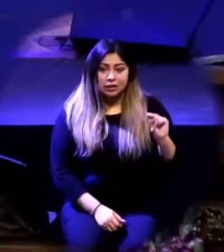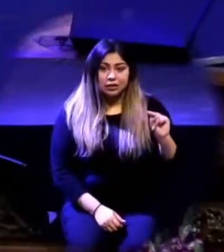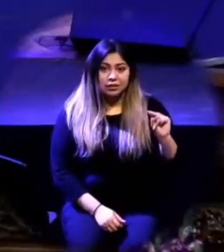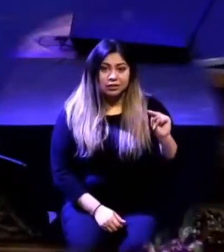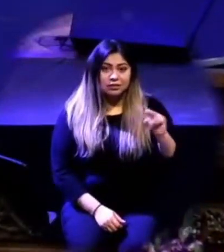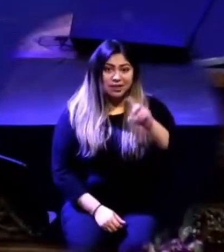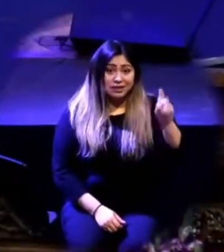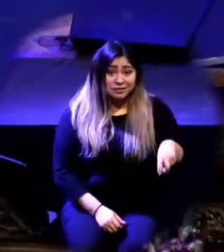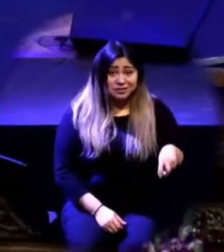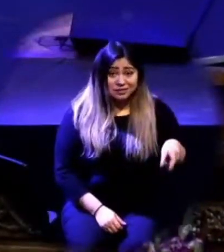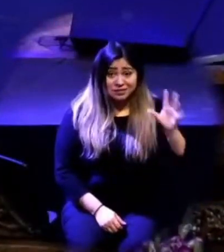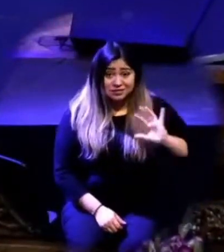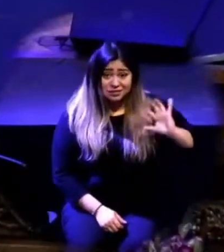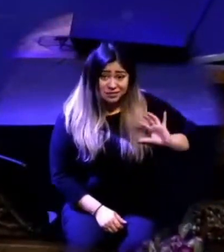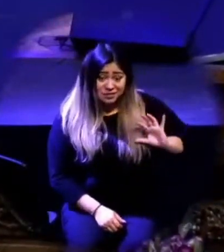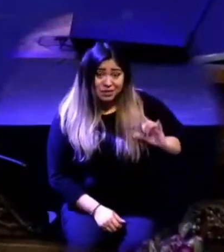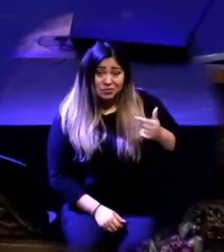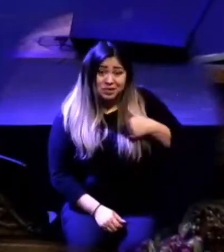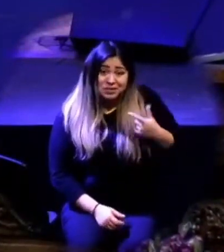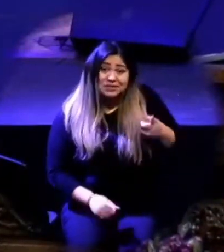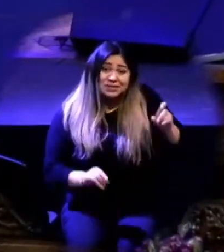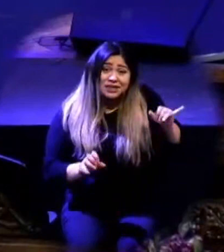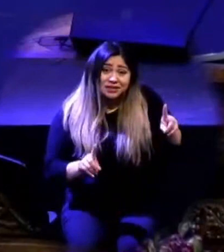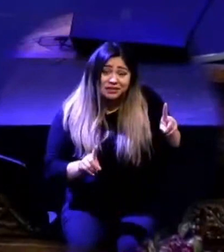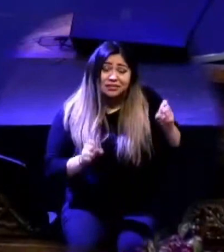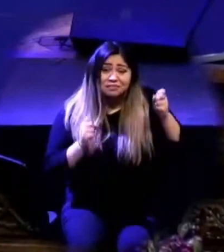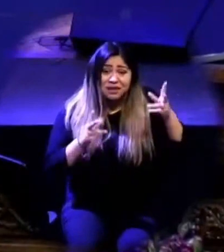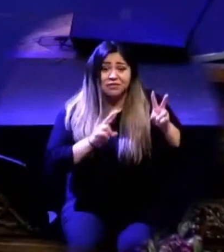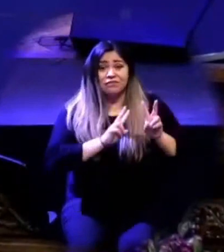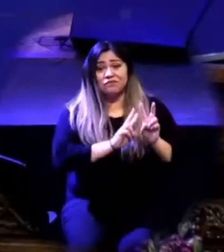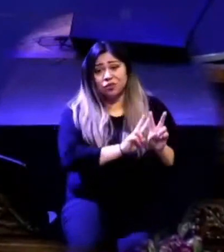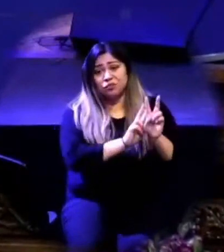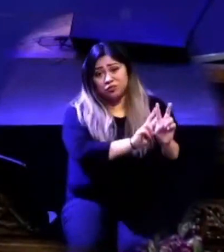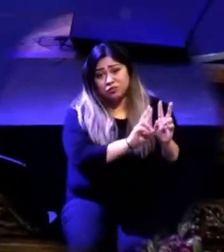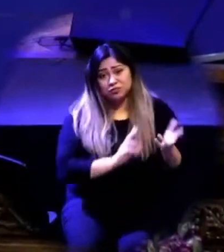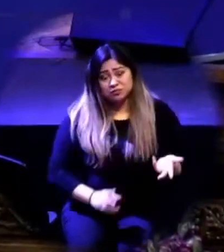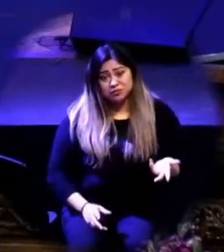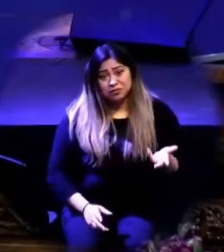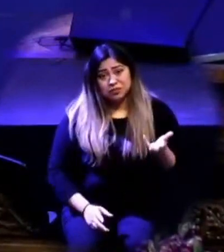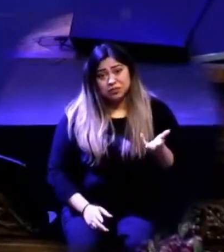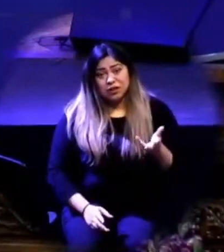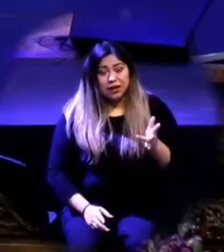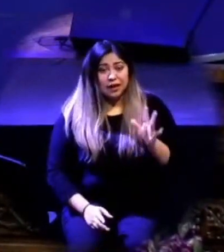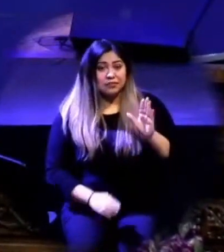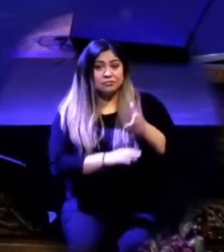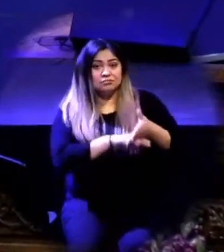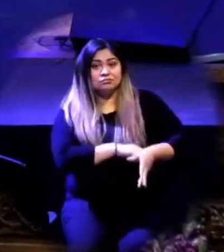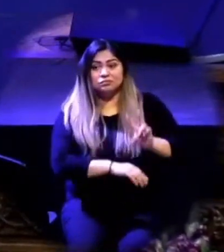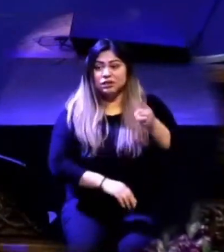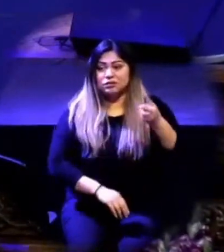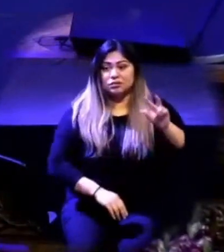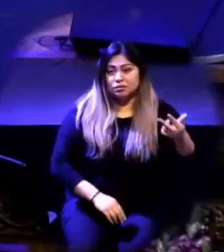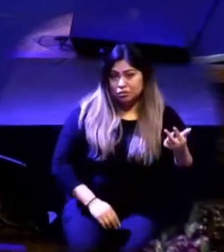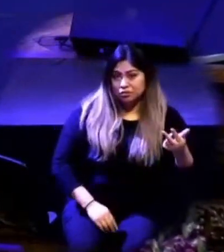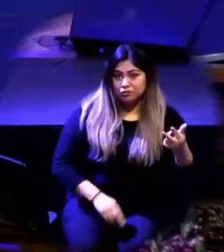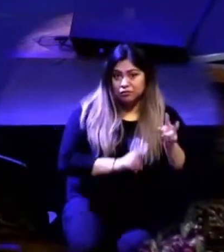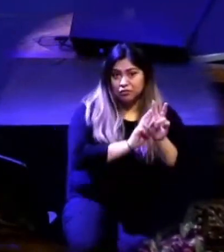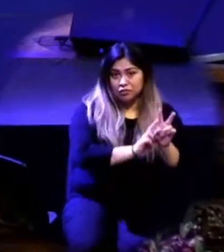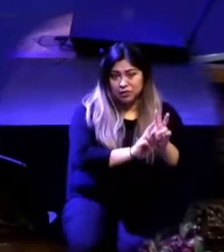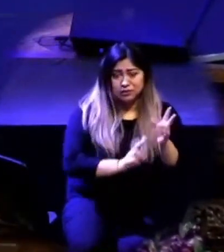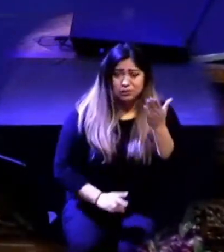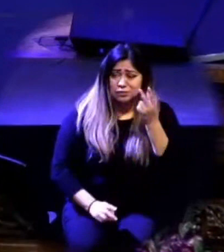meant I did a lot of funerals. In fact, that's how they finally accepted me. After about the second or third funeral, they saw this